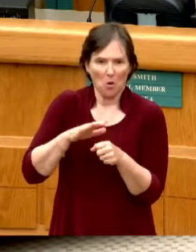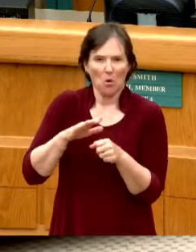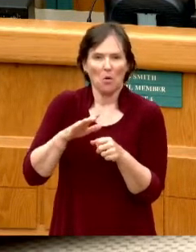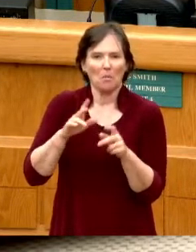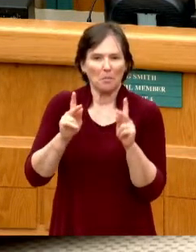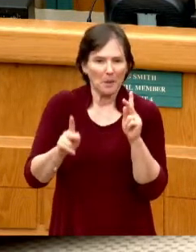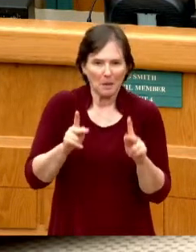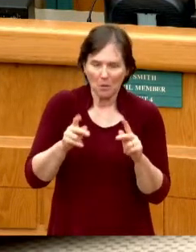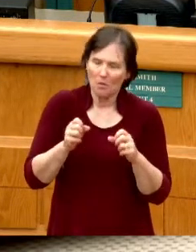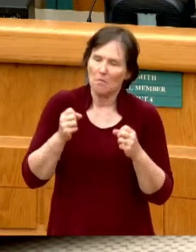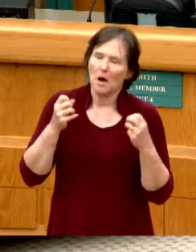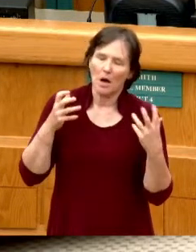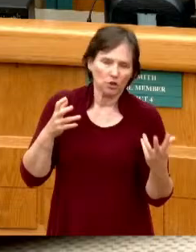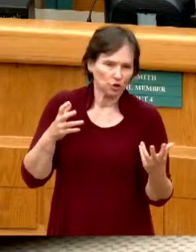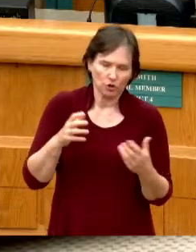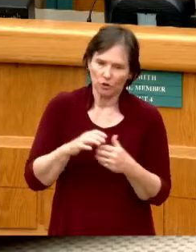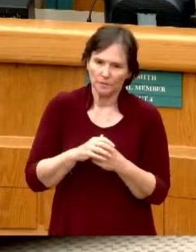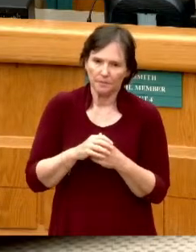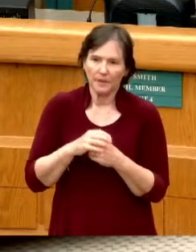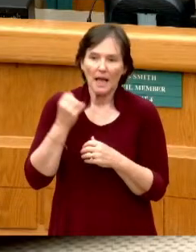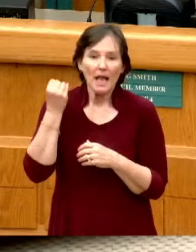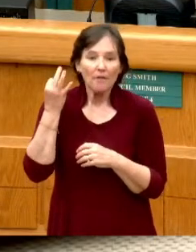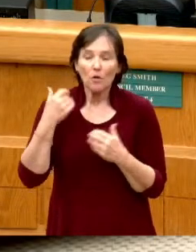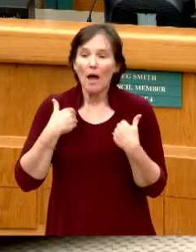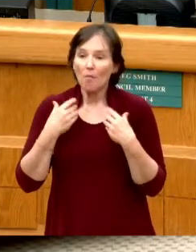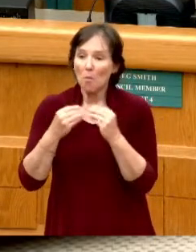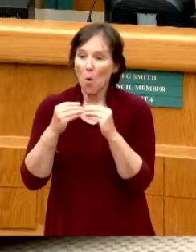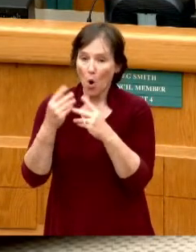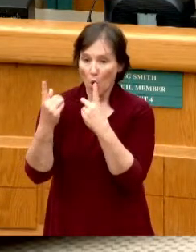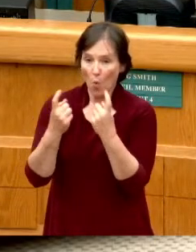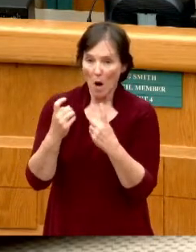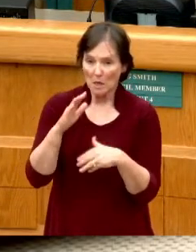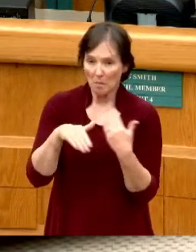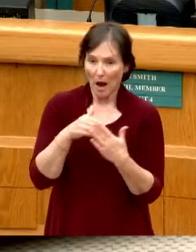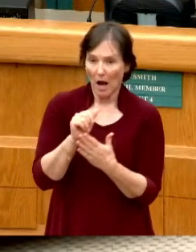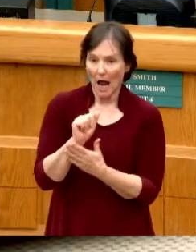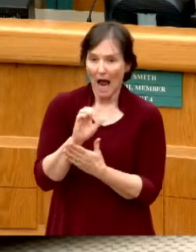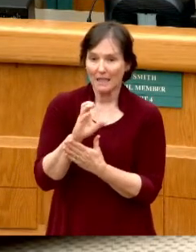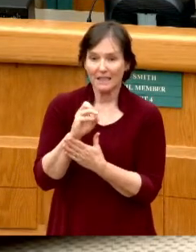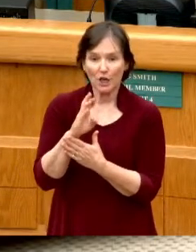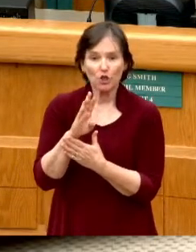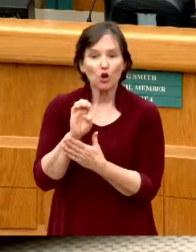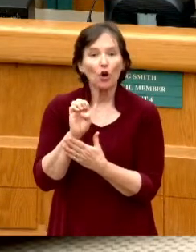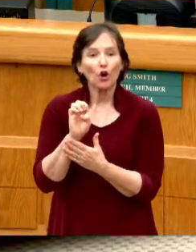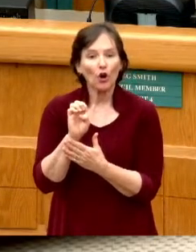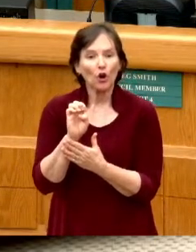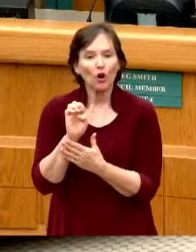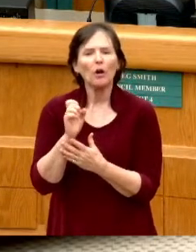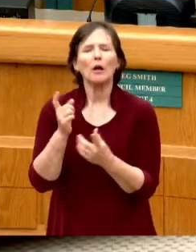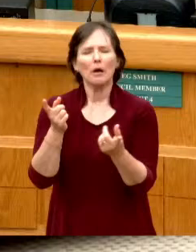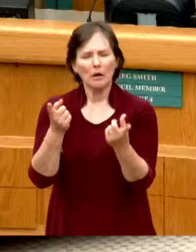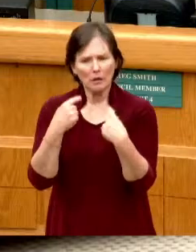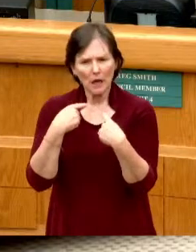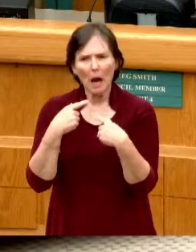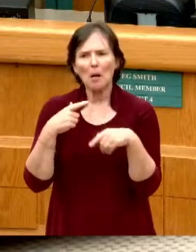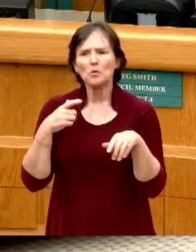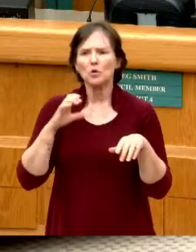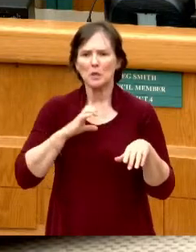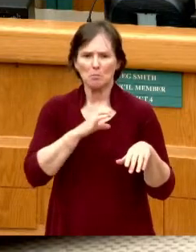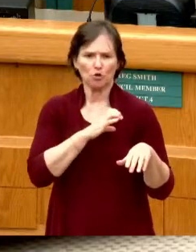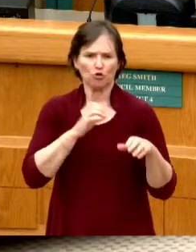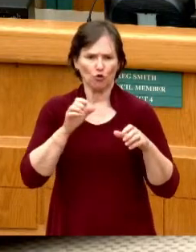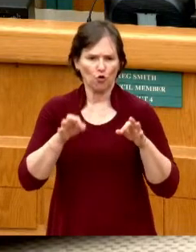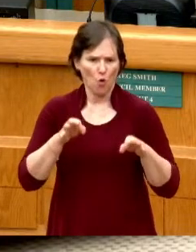Nueces County. And if anybody has any questions, I'd invite them to Commissioners Court, and we can address those at a